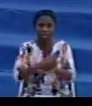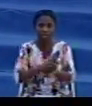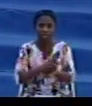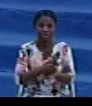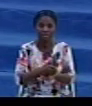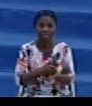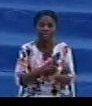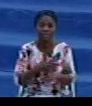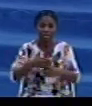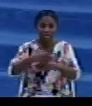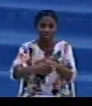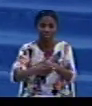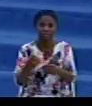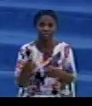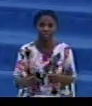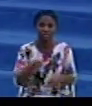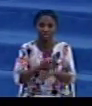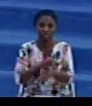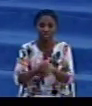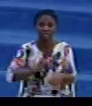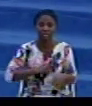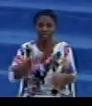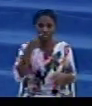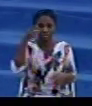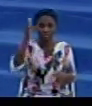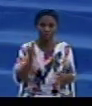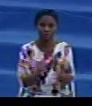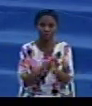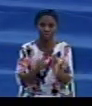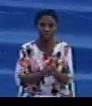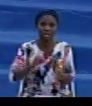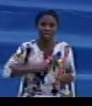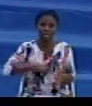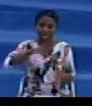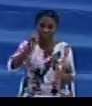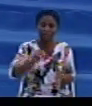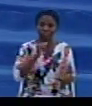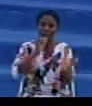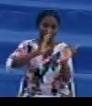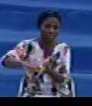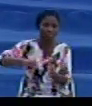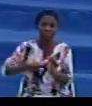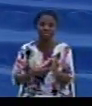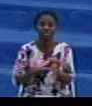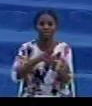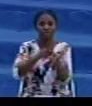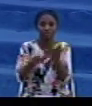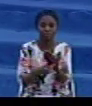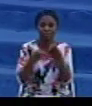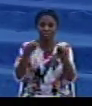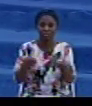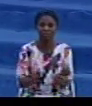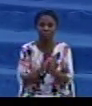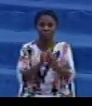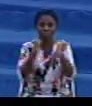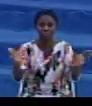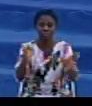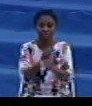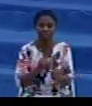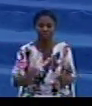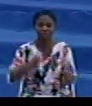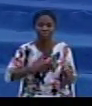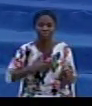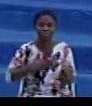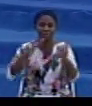after the counseling and everything, I told God that, God, I must not leave this crusade ground without collecting my miracle,